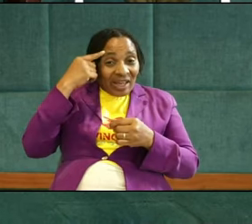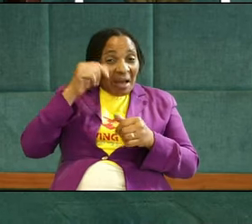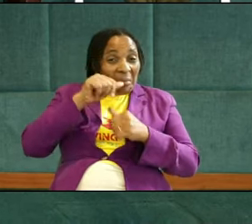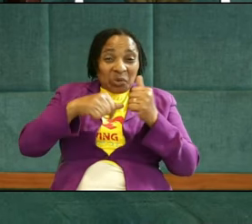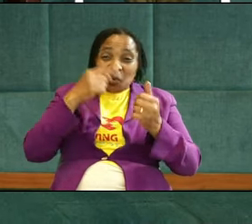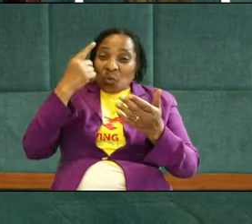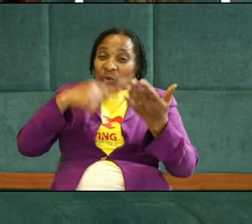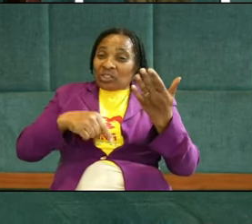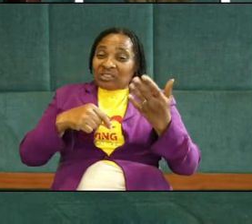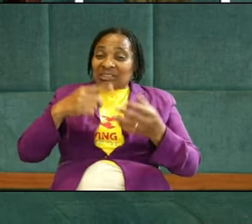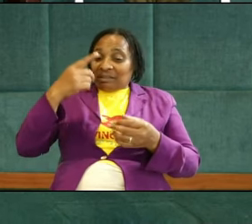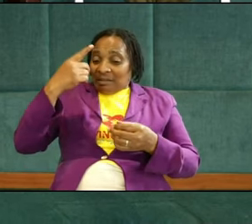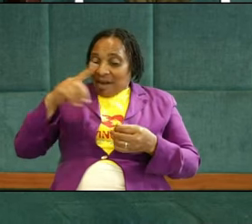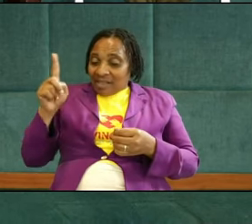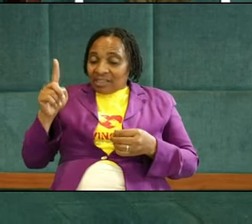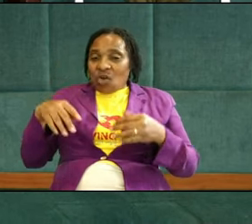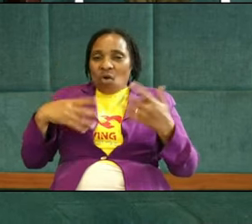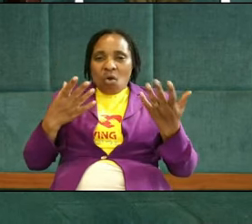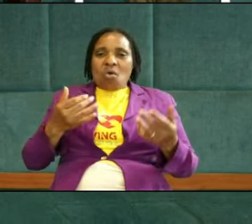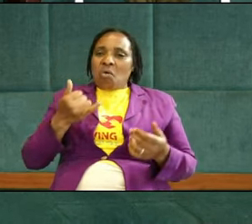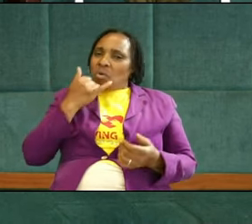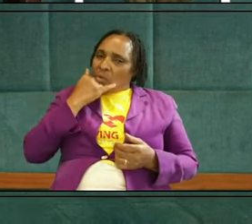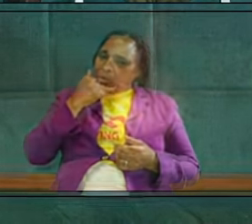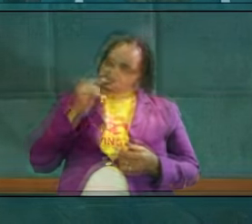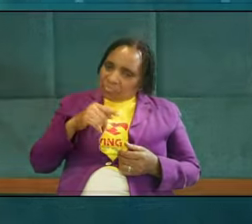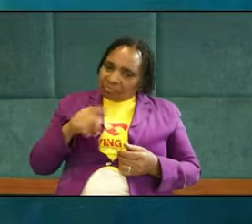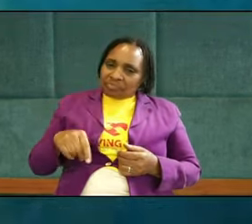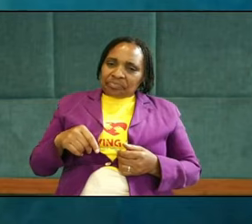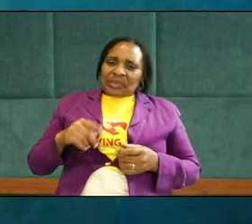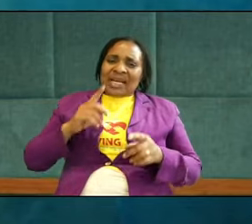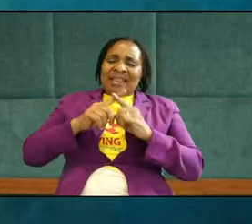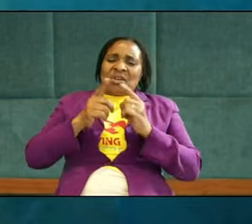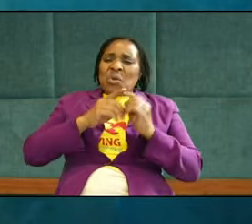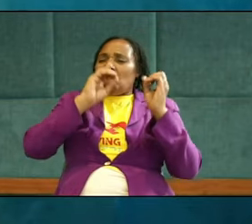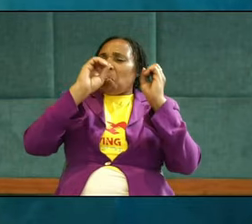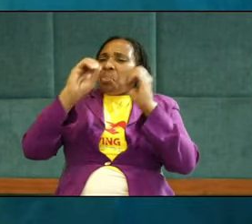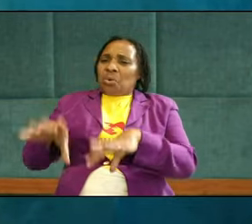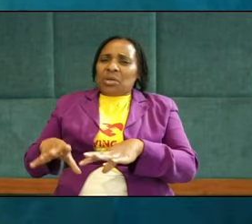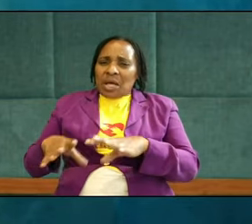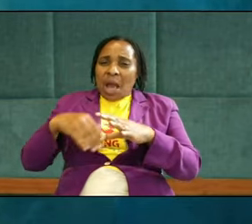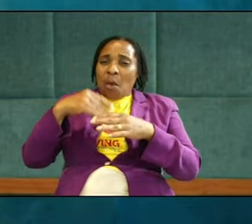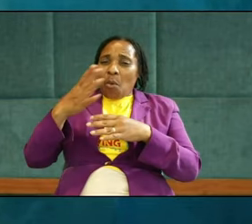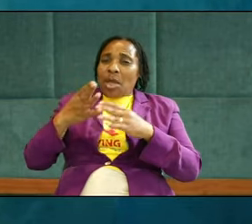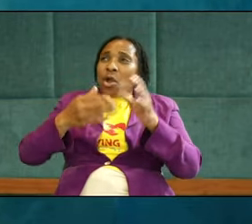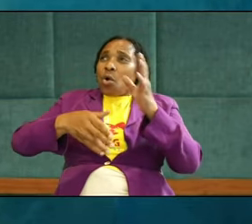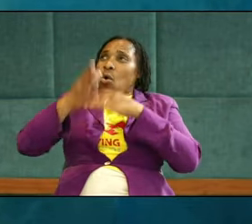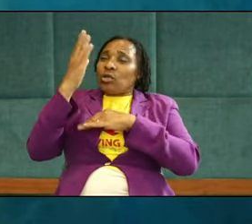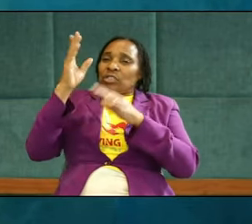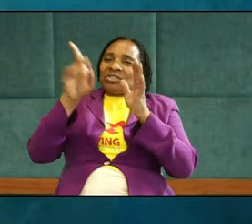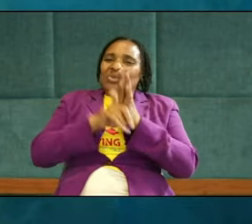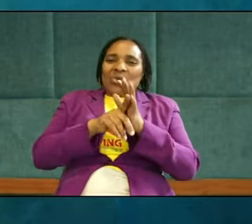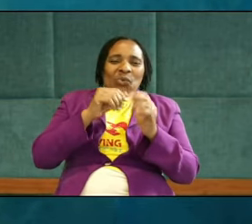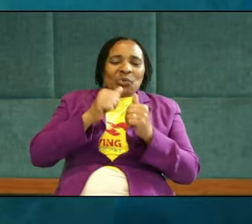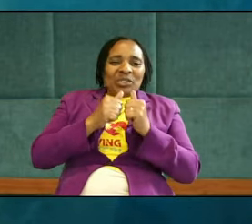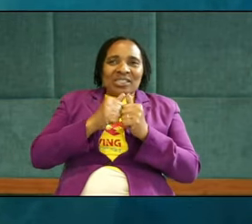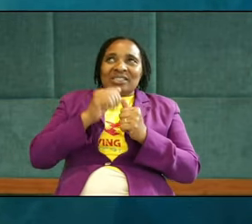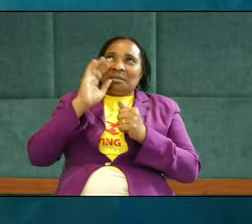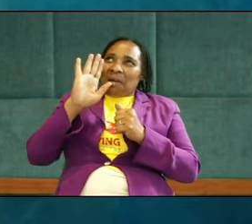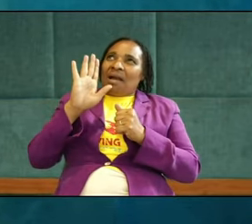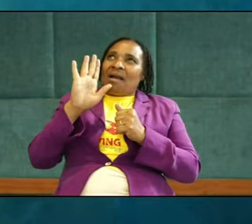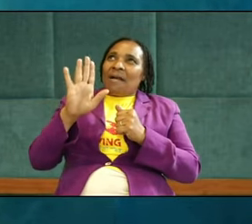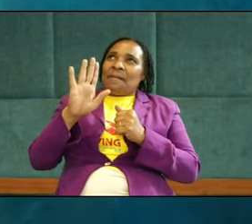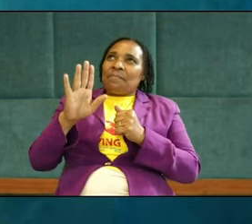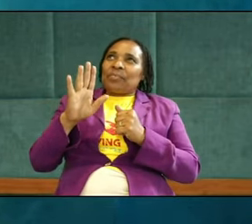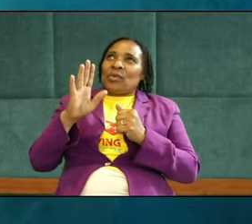wrong, according to me. We have completely thrown away God's law, which still is